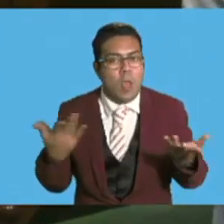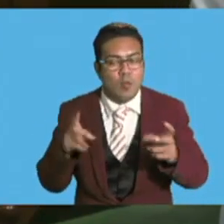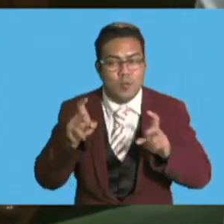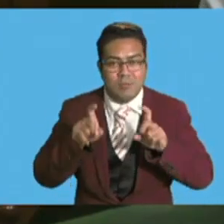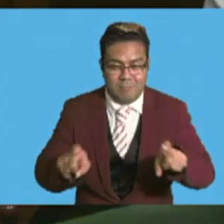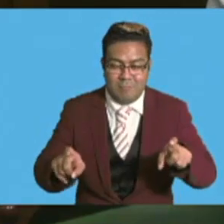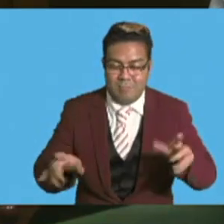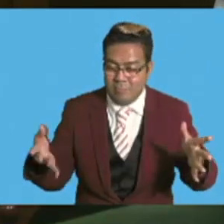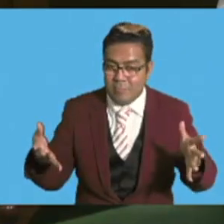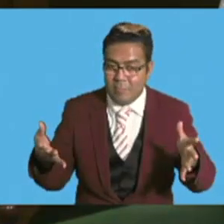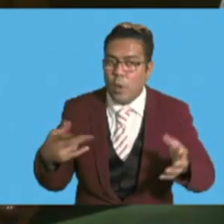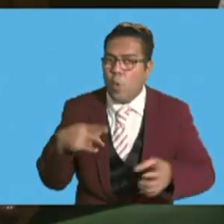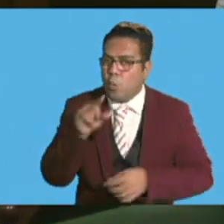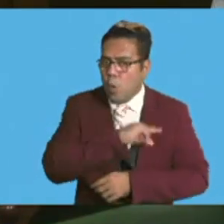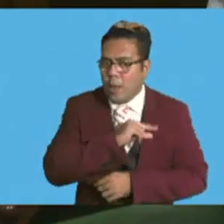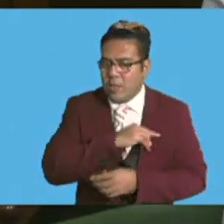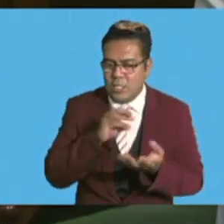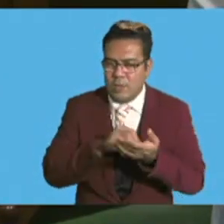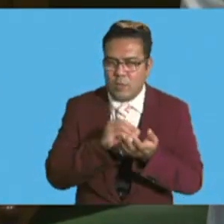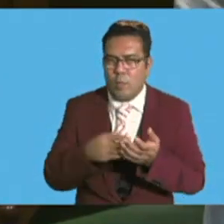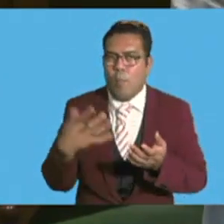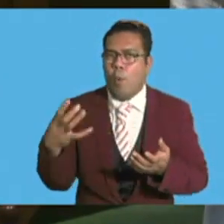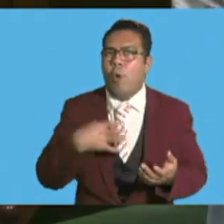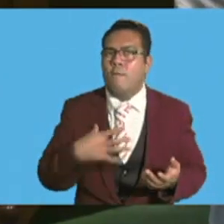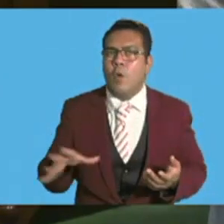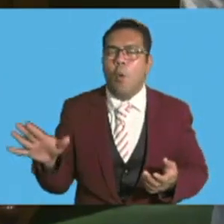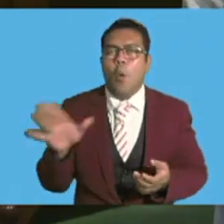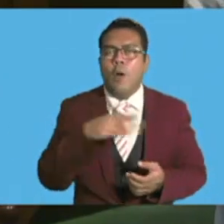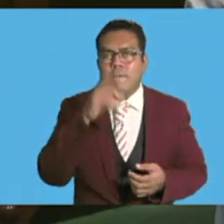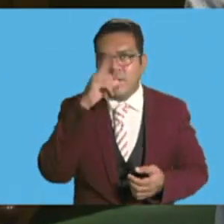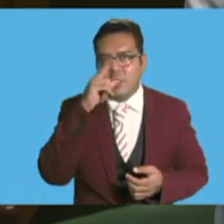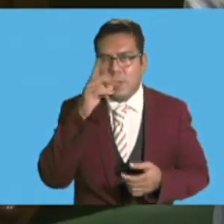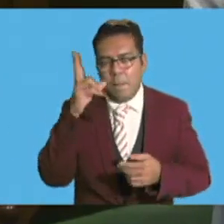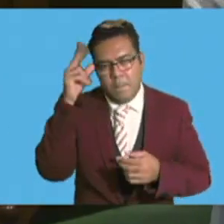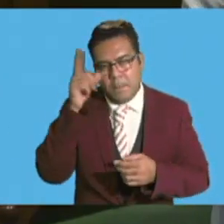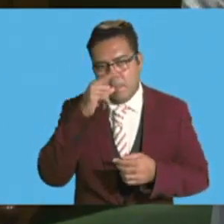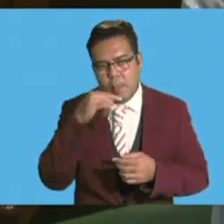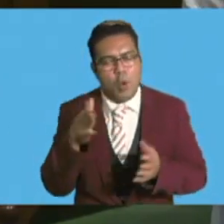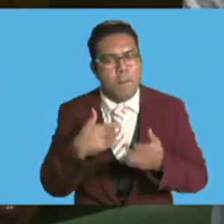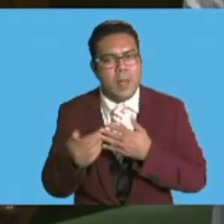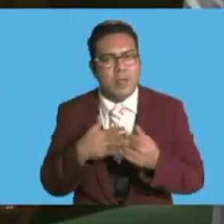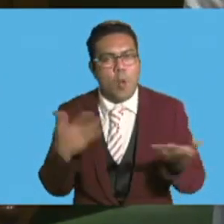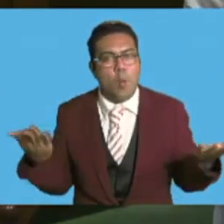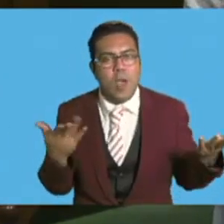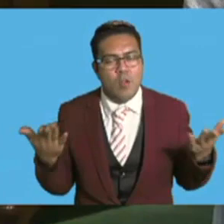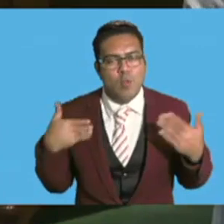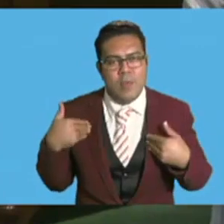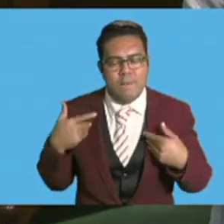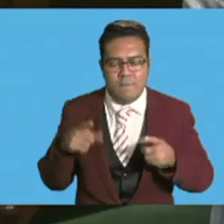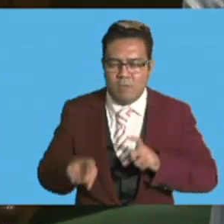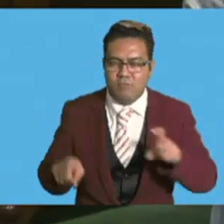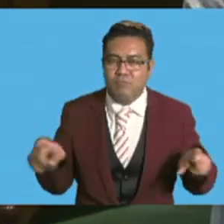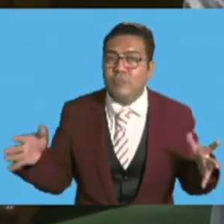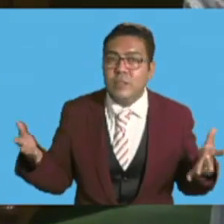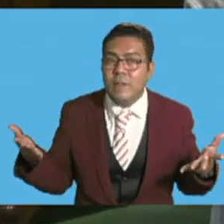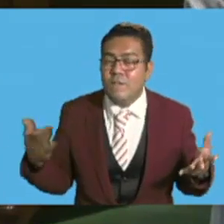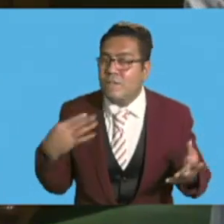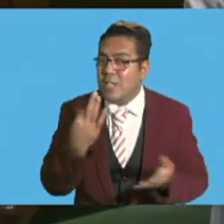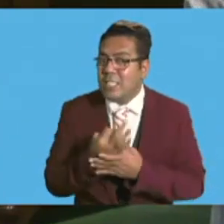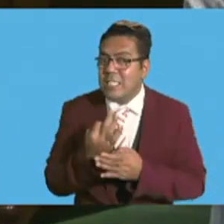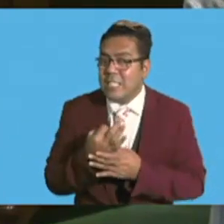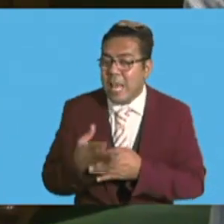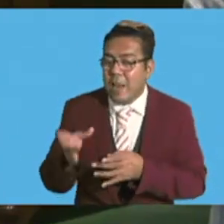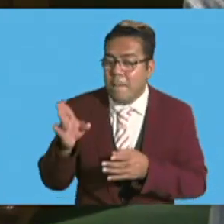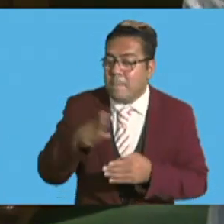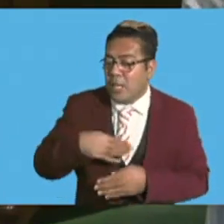quality services will be more readily available for all Fijian people, no matter where they live. And to support this expansion in facilities and services, the